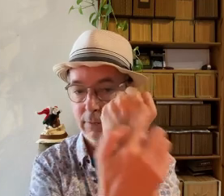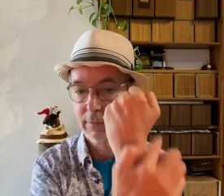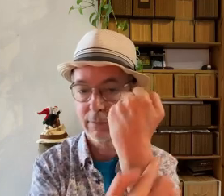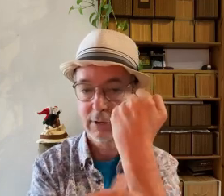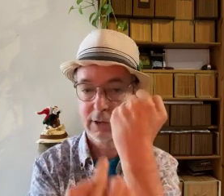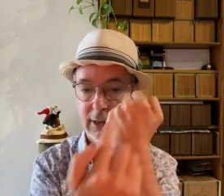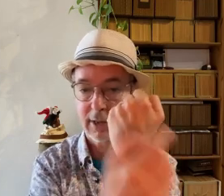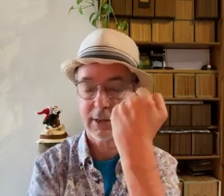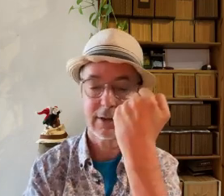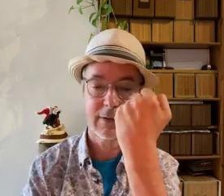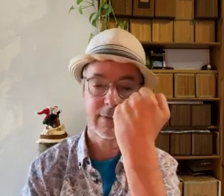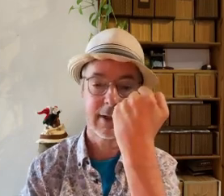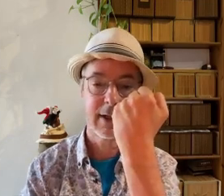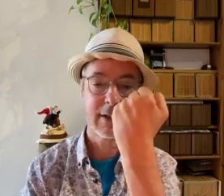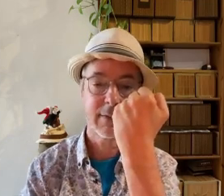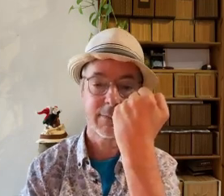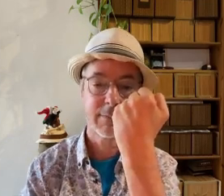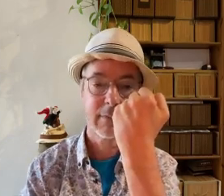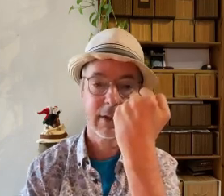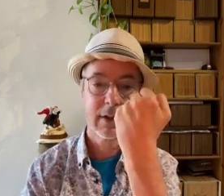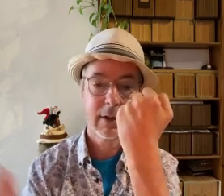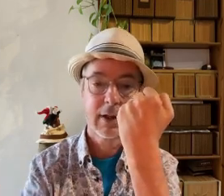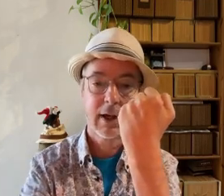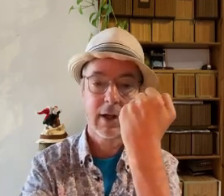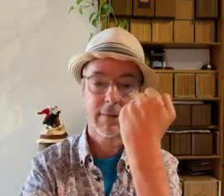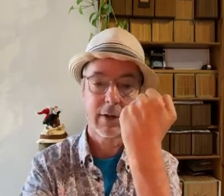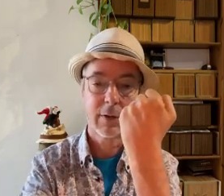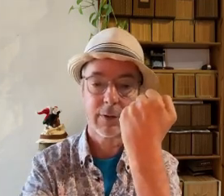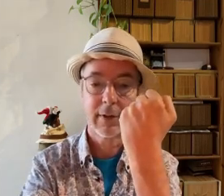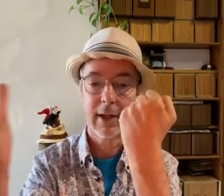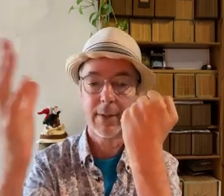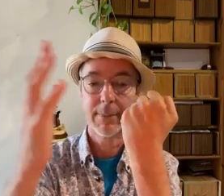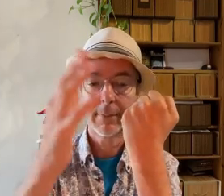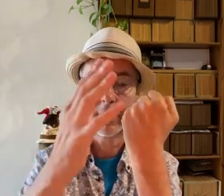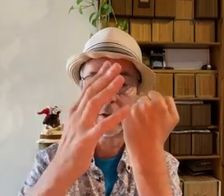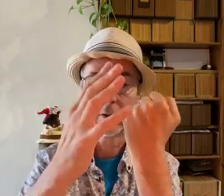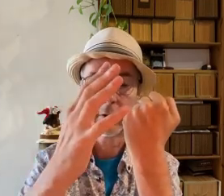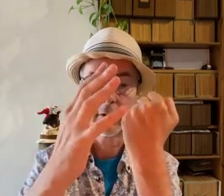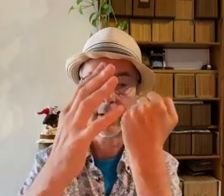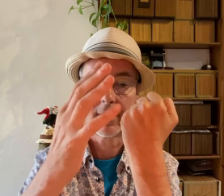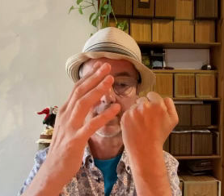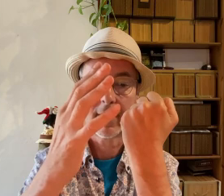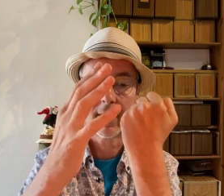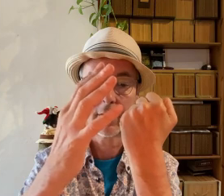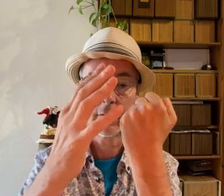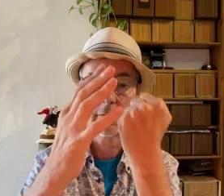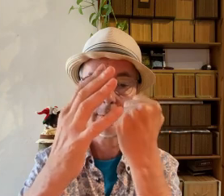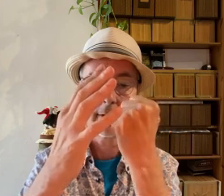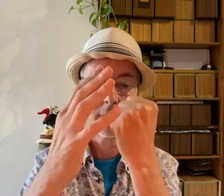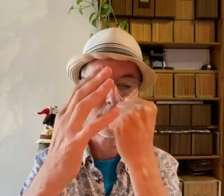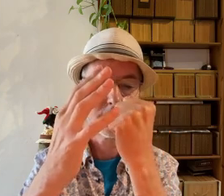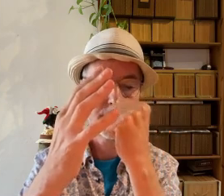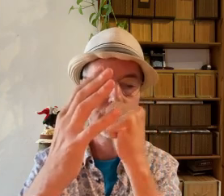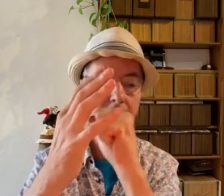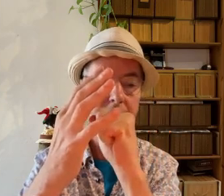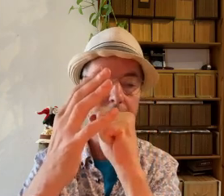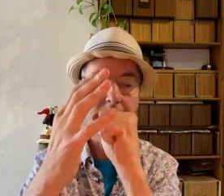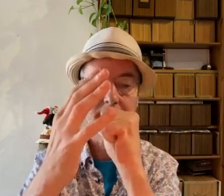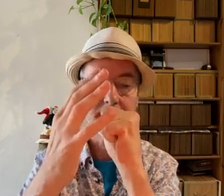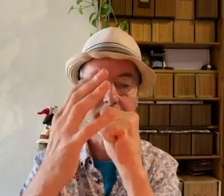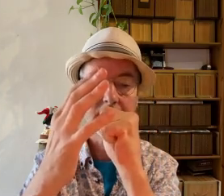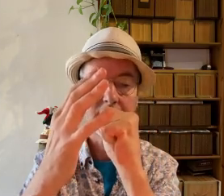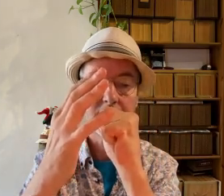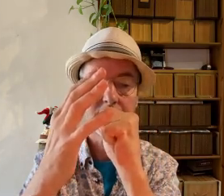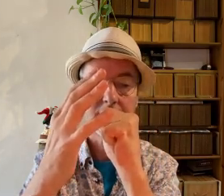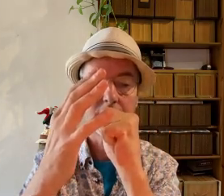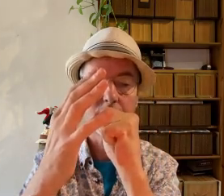full size of the A. And if I go to the M, it's not just taking my hand over, but I also